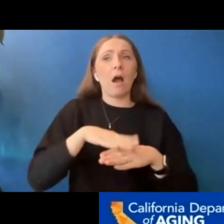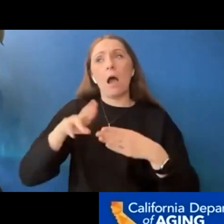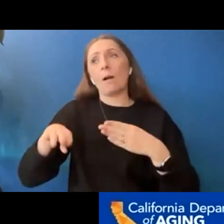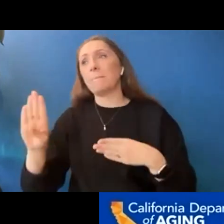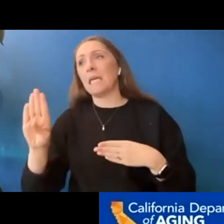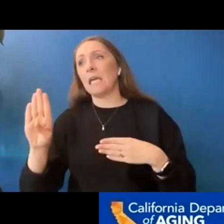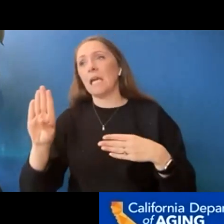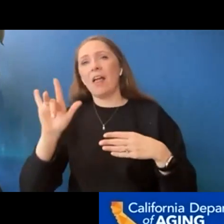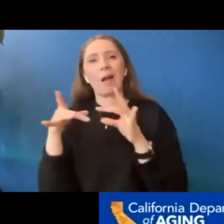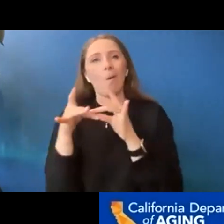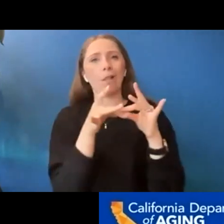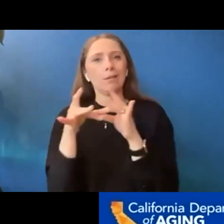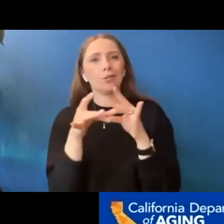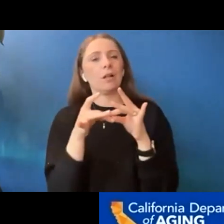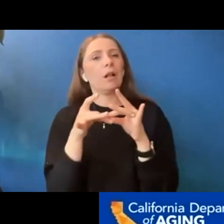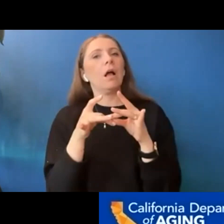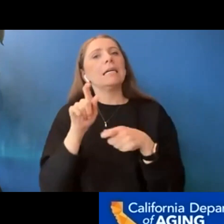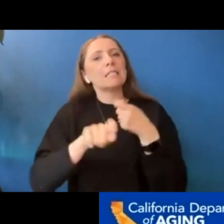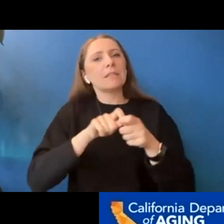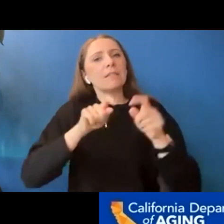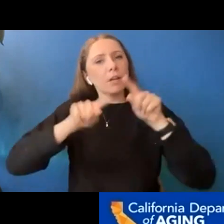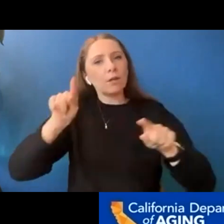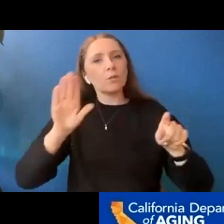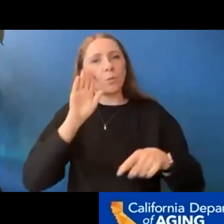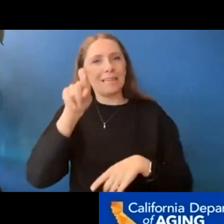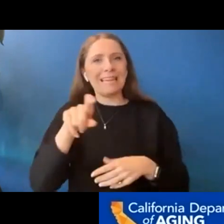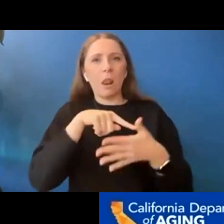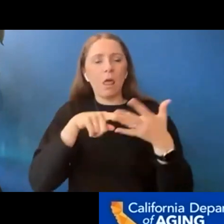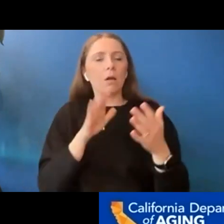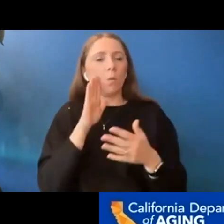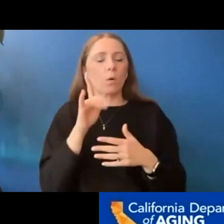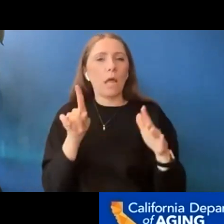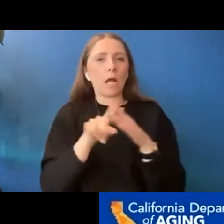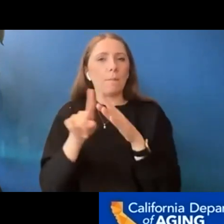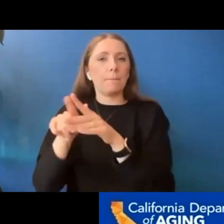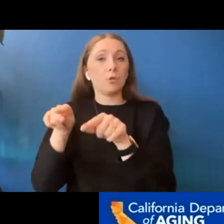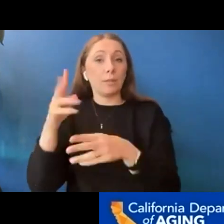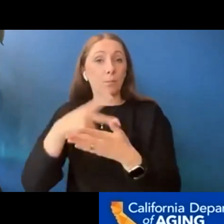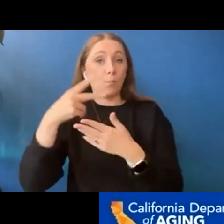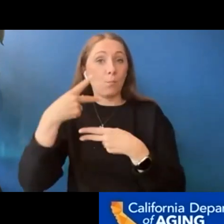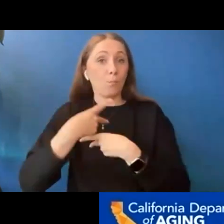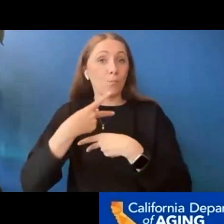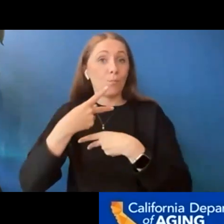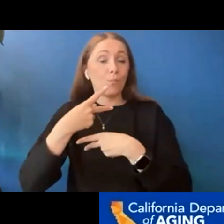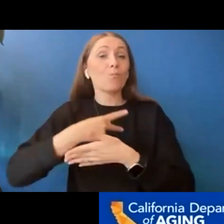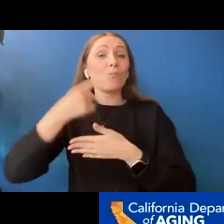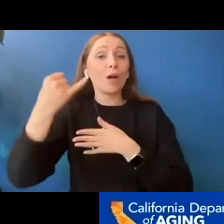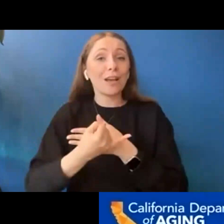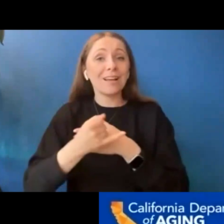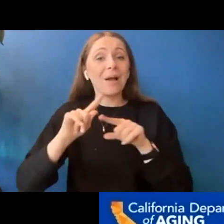B, the particular variables you'd need for that, would come up in that project. But what you presented